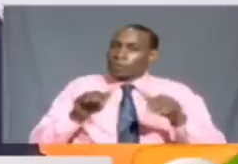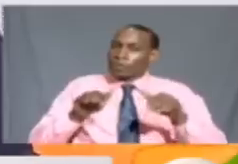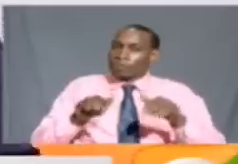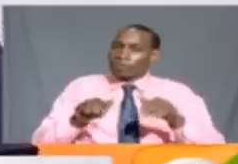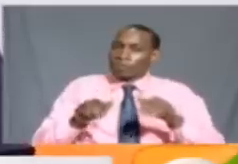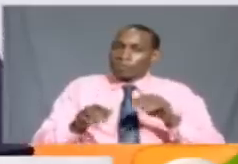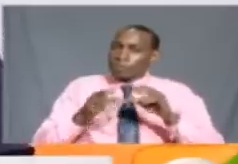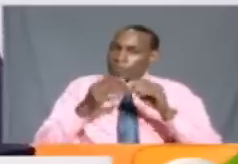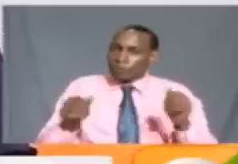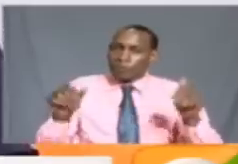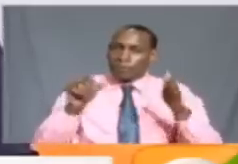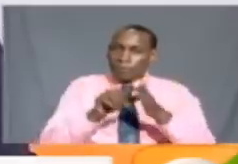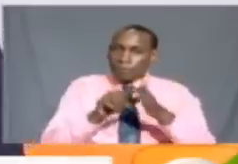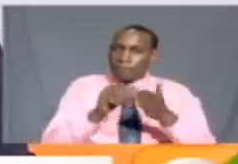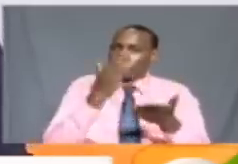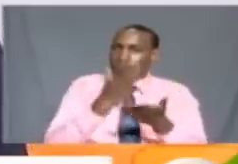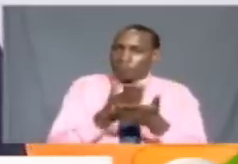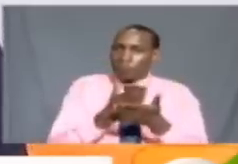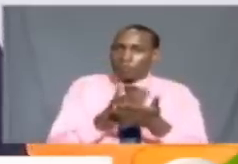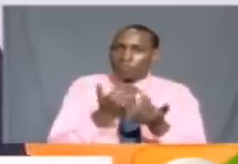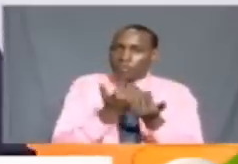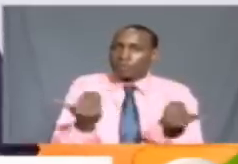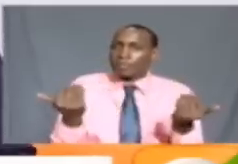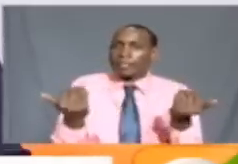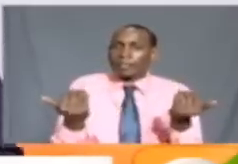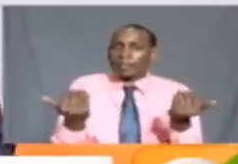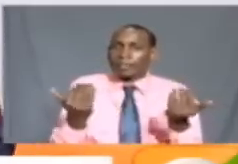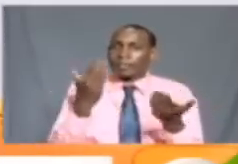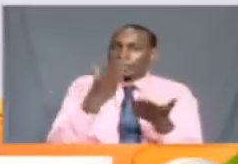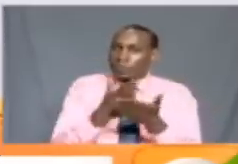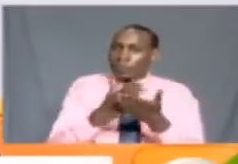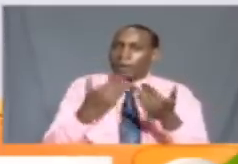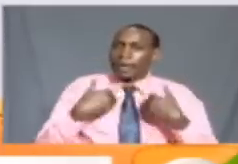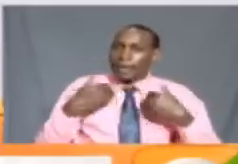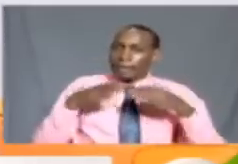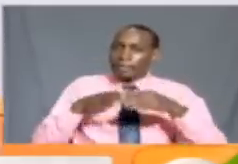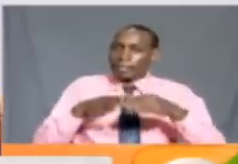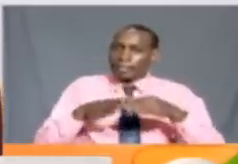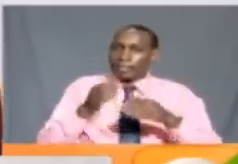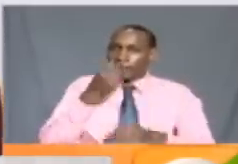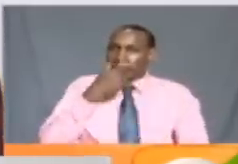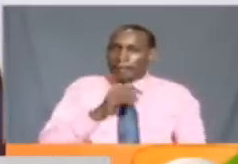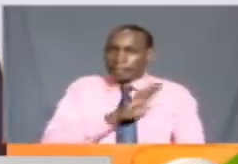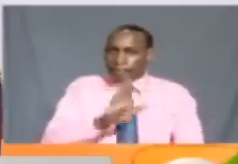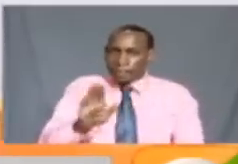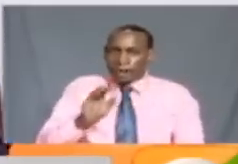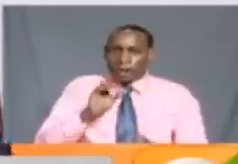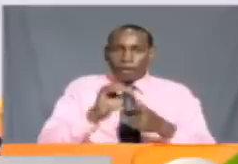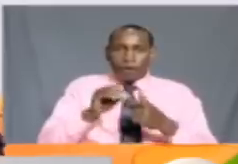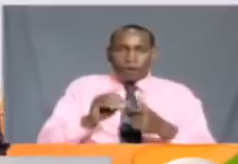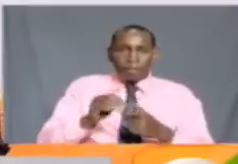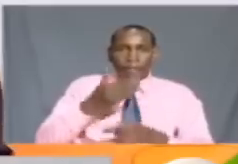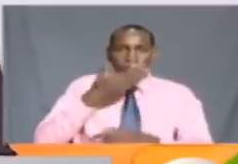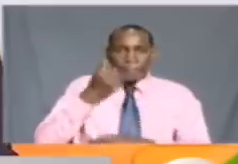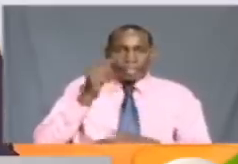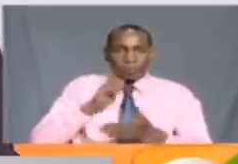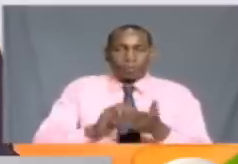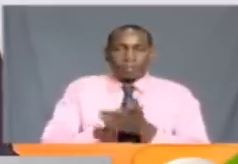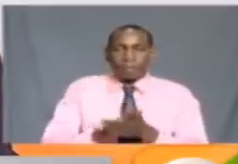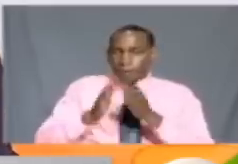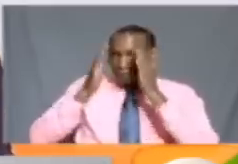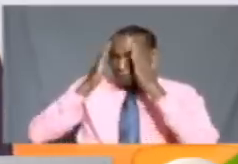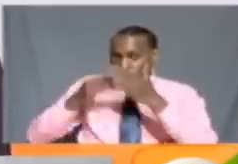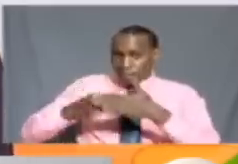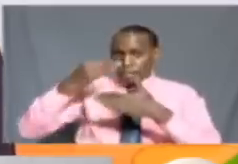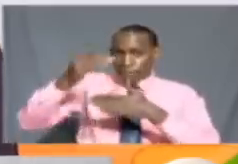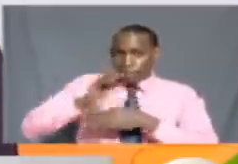Let's address this pragmatically. Children, really, should you be having sex at this age? Or would you rather be building your future? You